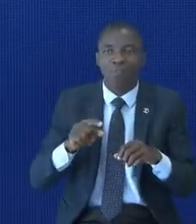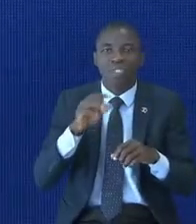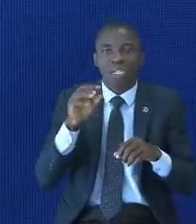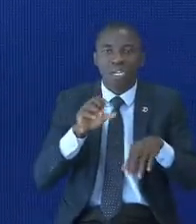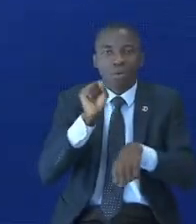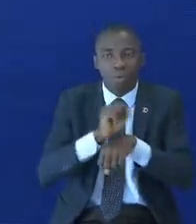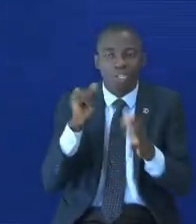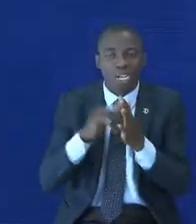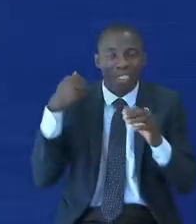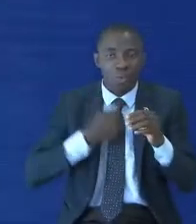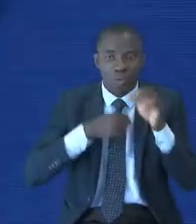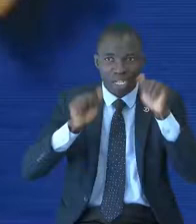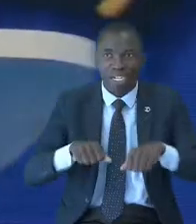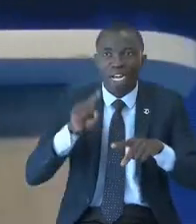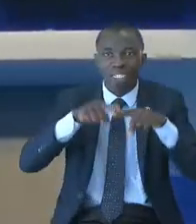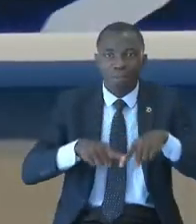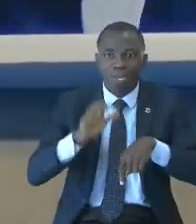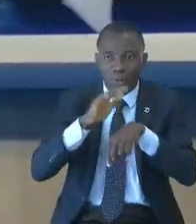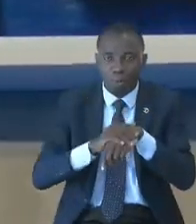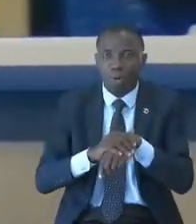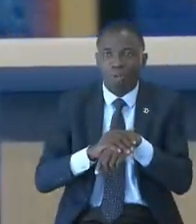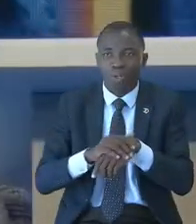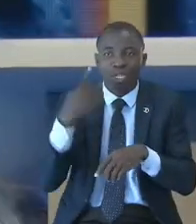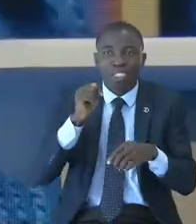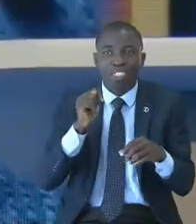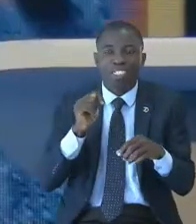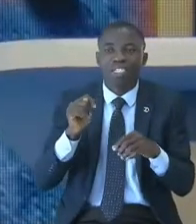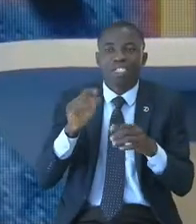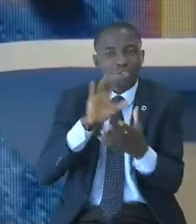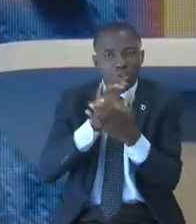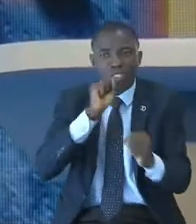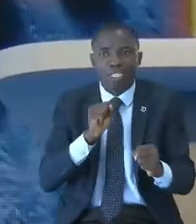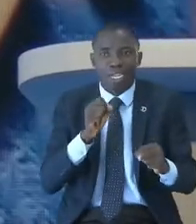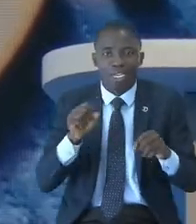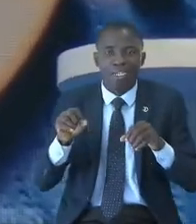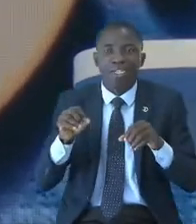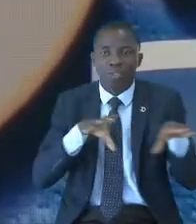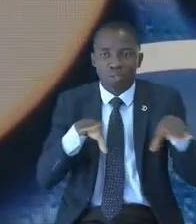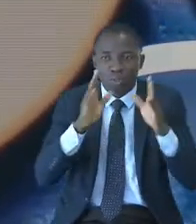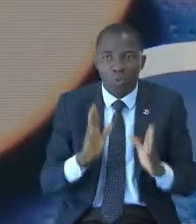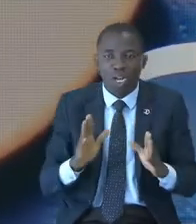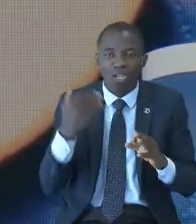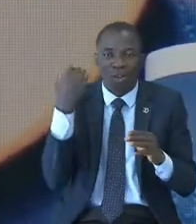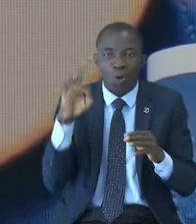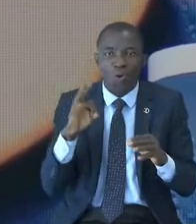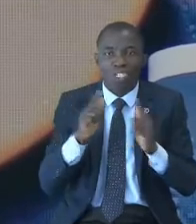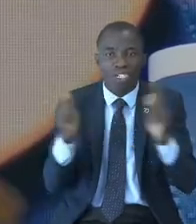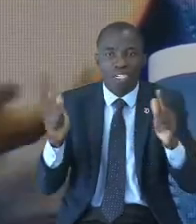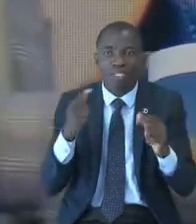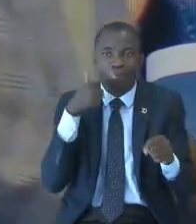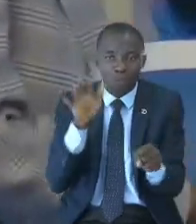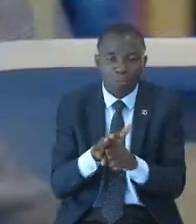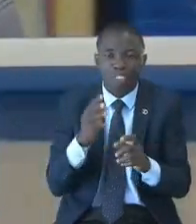depend upon. The trusted performance of a great promise keeper. Look